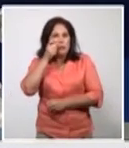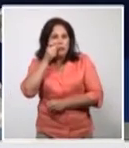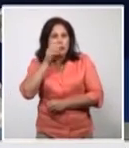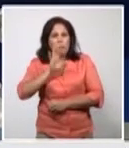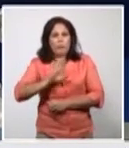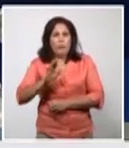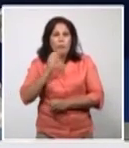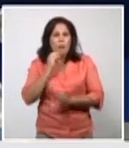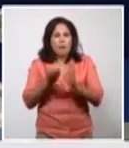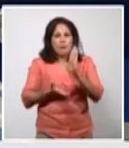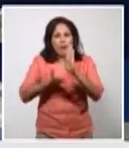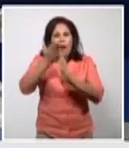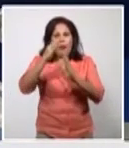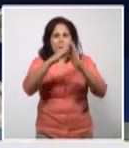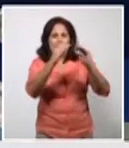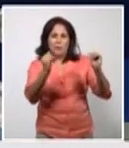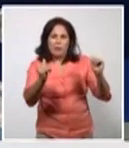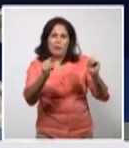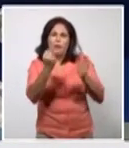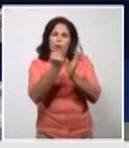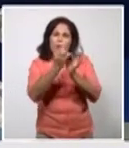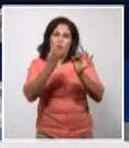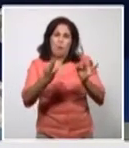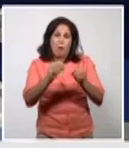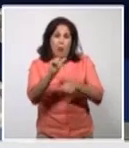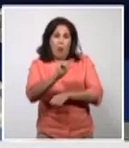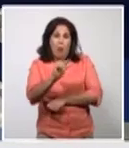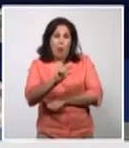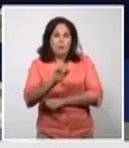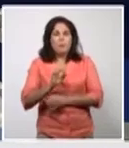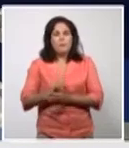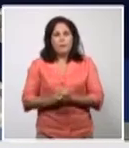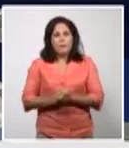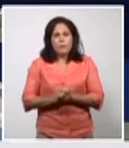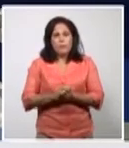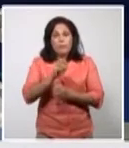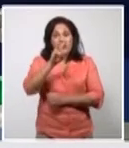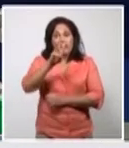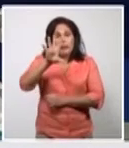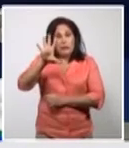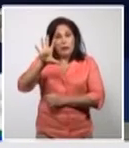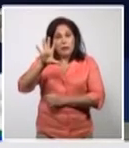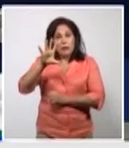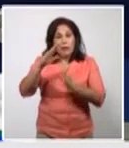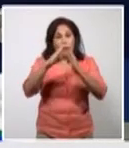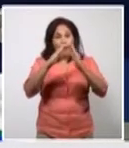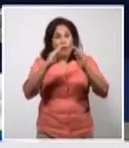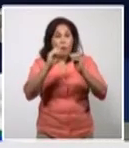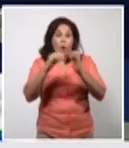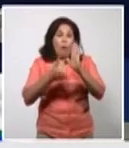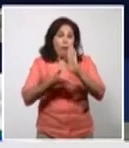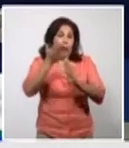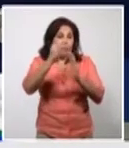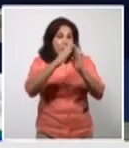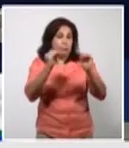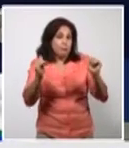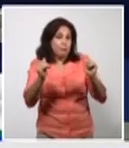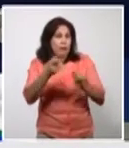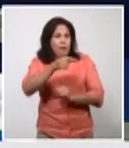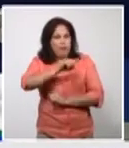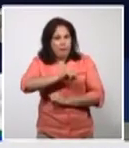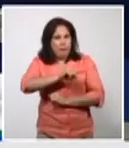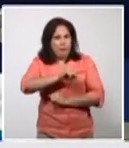yesterday, again, there were more discharges than confirmed cases. There were 35 discharges